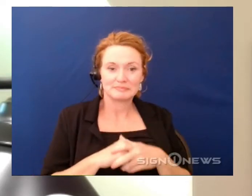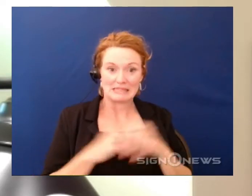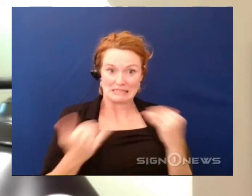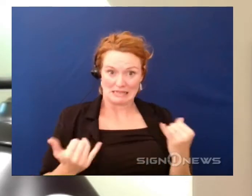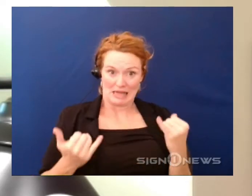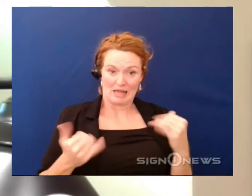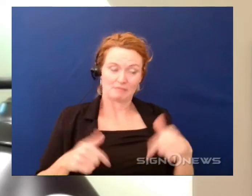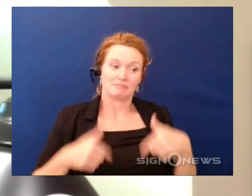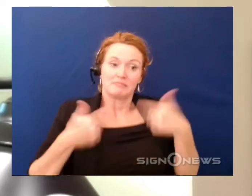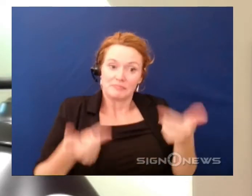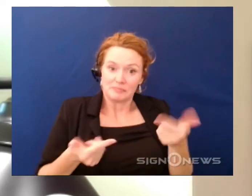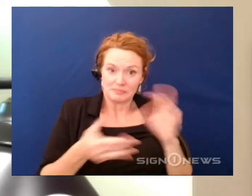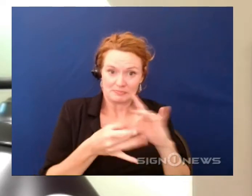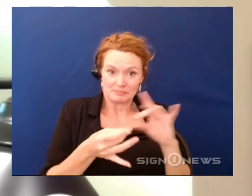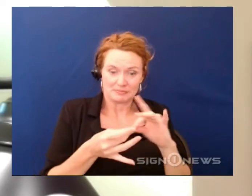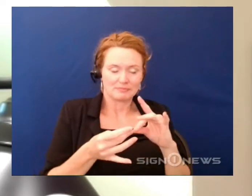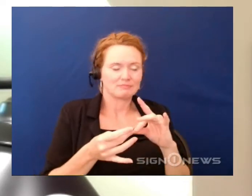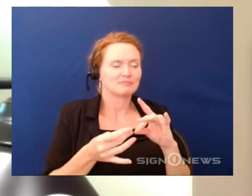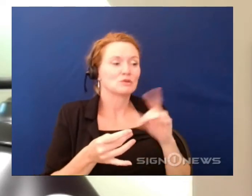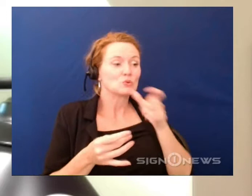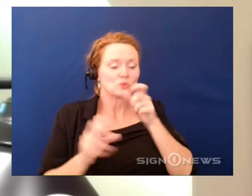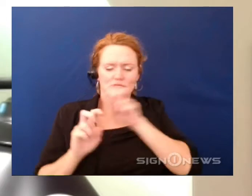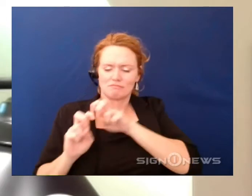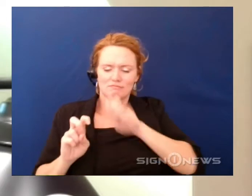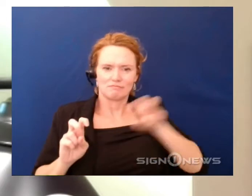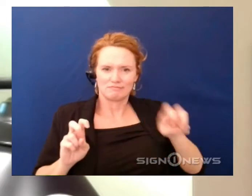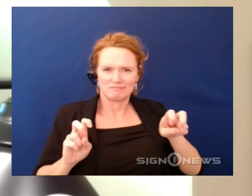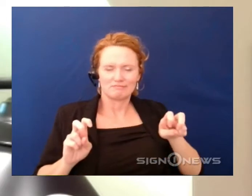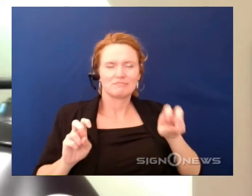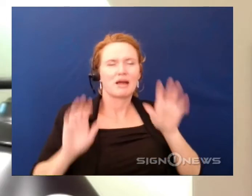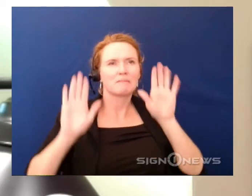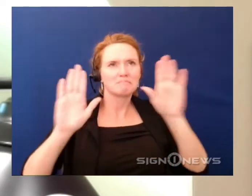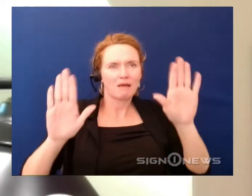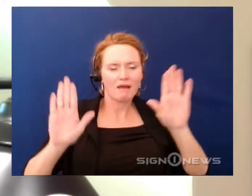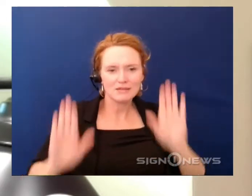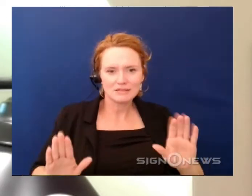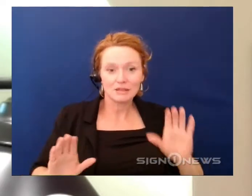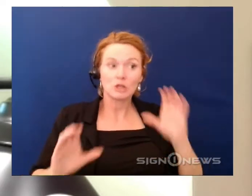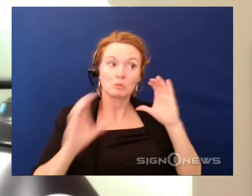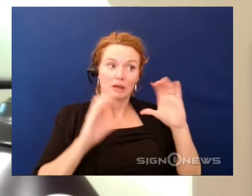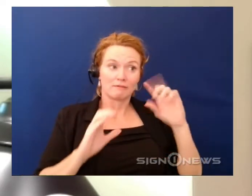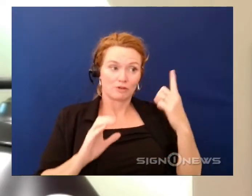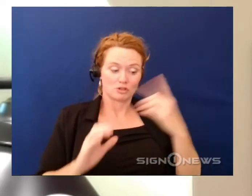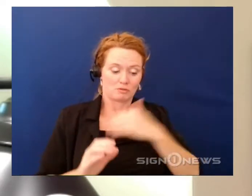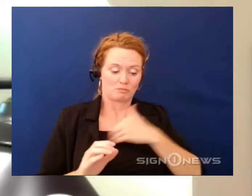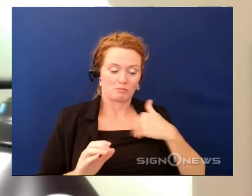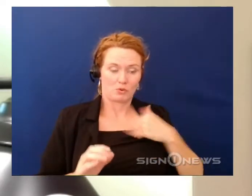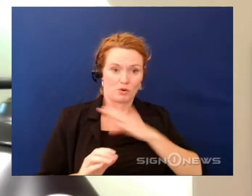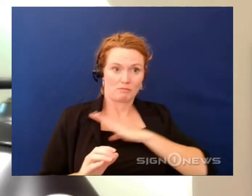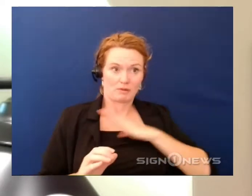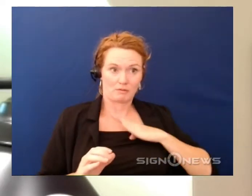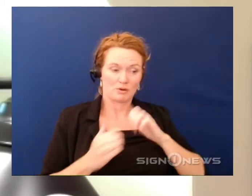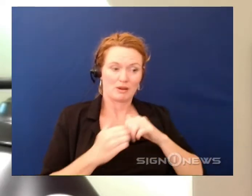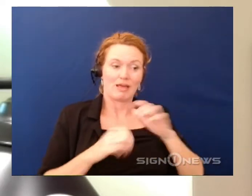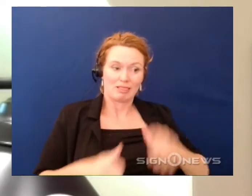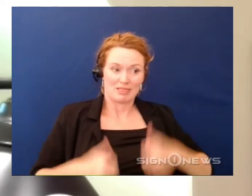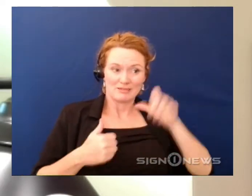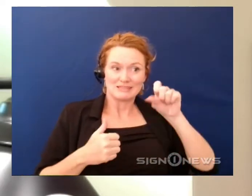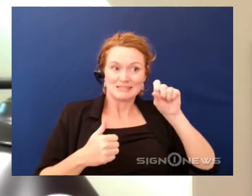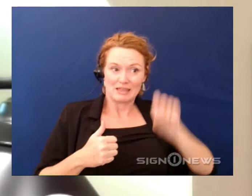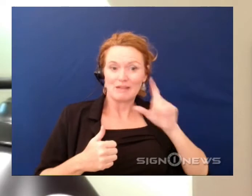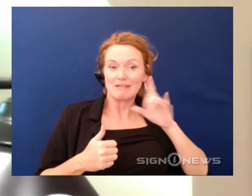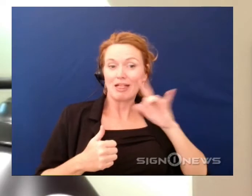to be joined by an amazing panel of discussants today. We have CommunicationFIRST board member and resident of Southern California, Tim